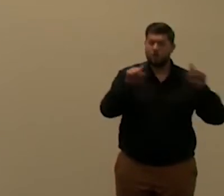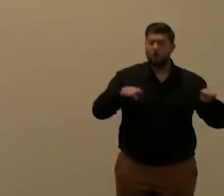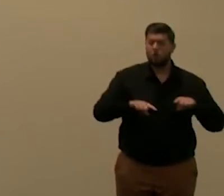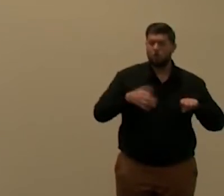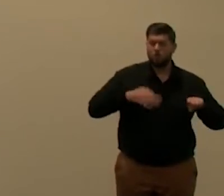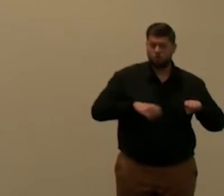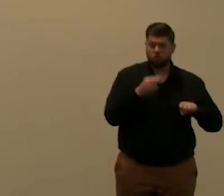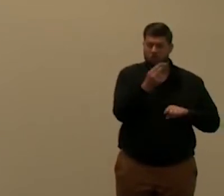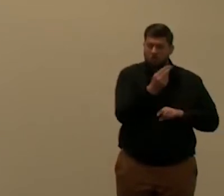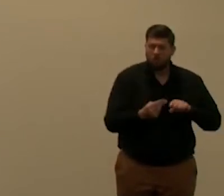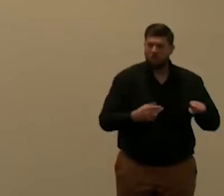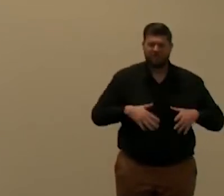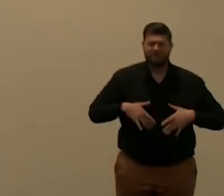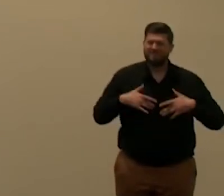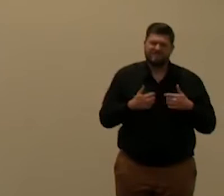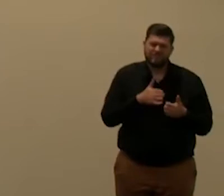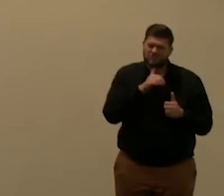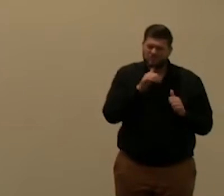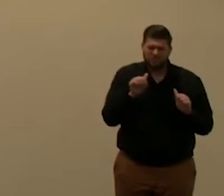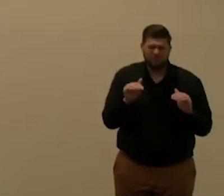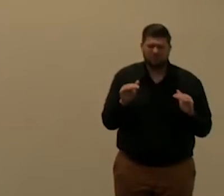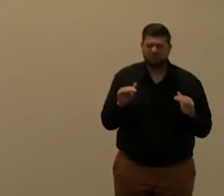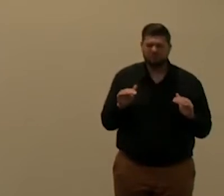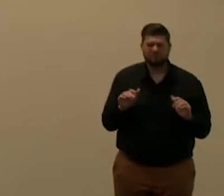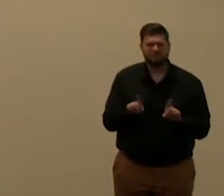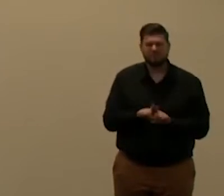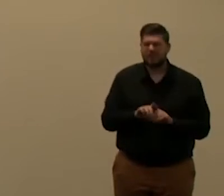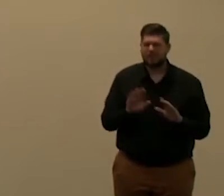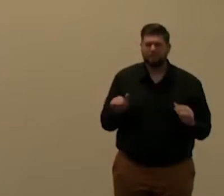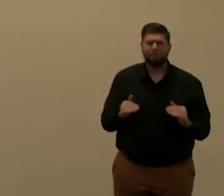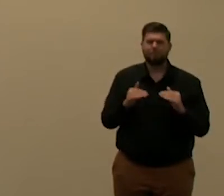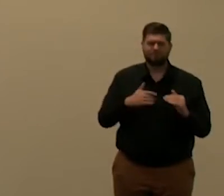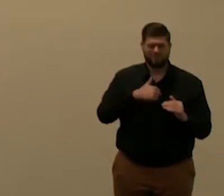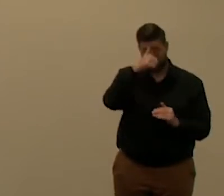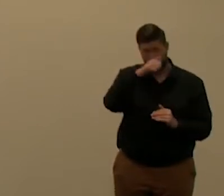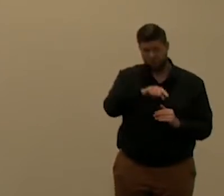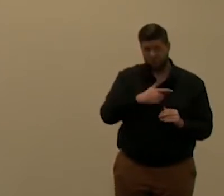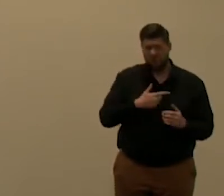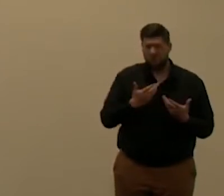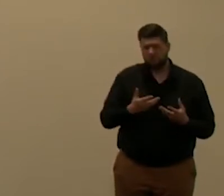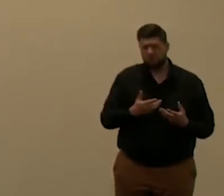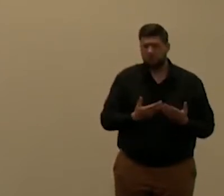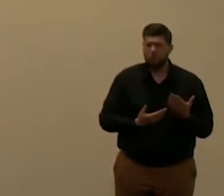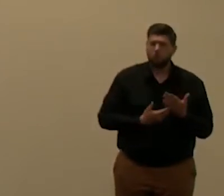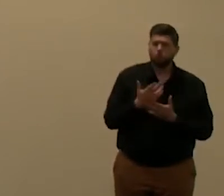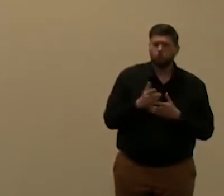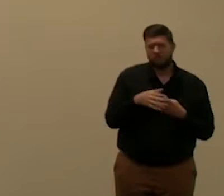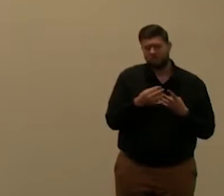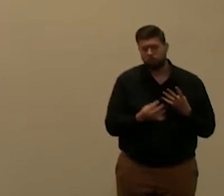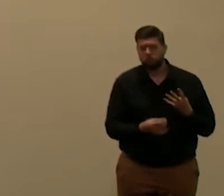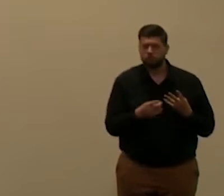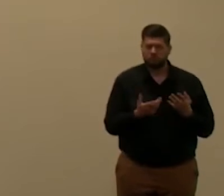there yet. I know they're working on it. They just released a bunch of features over the last few months, but for